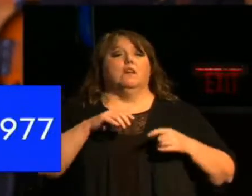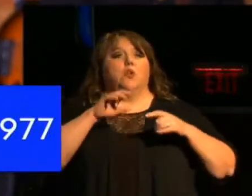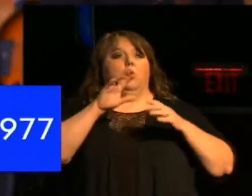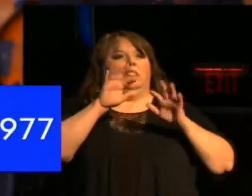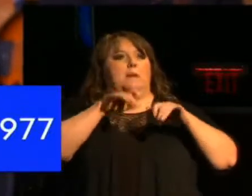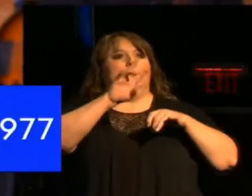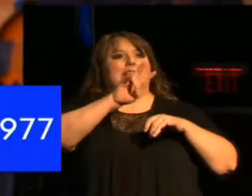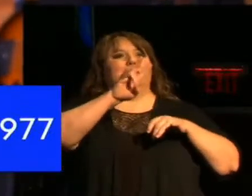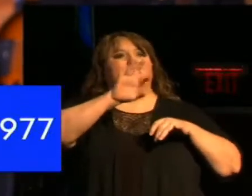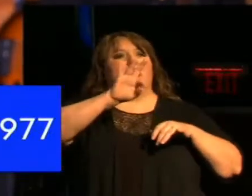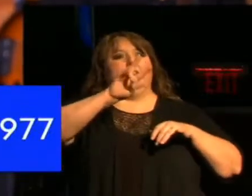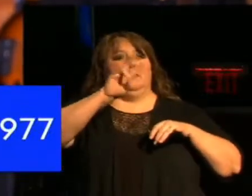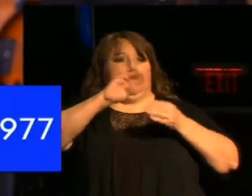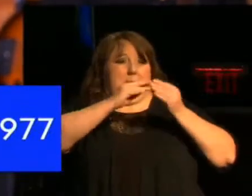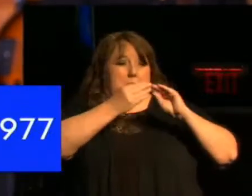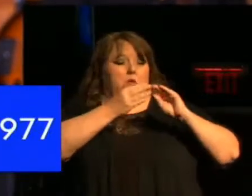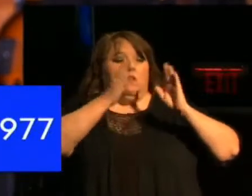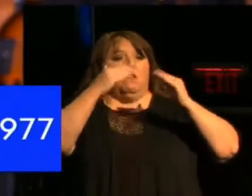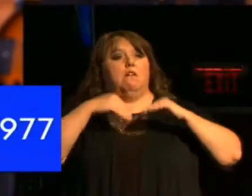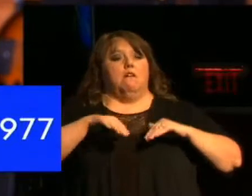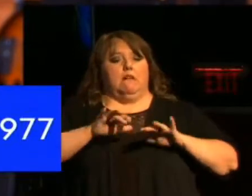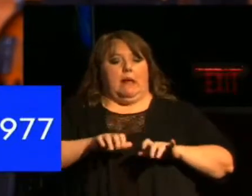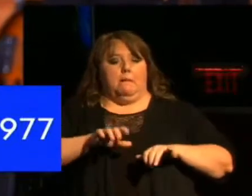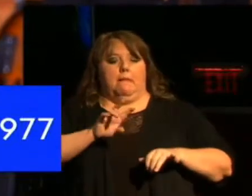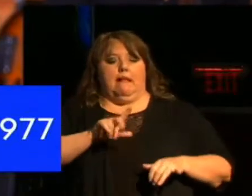watches me.